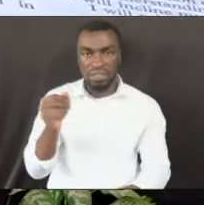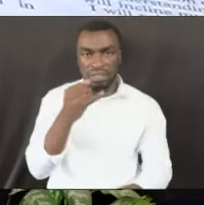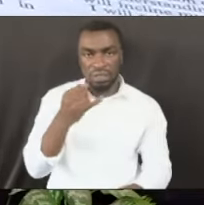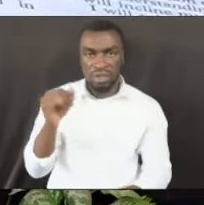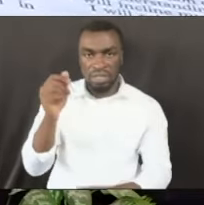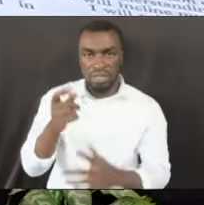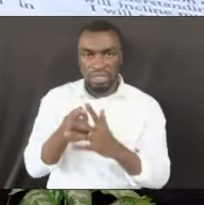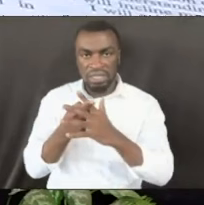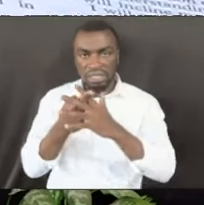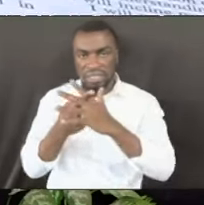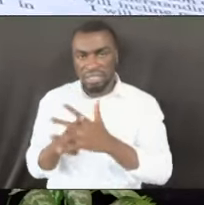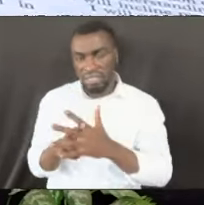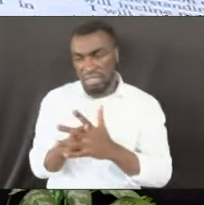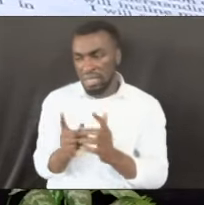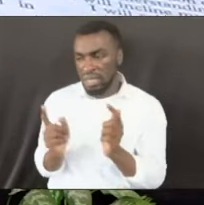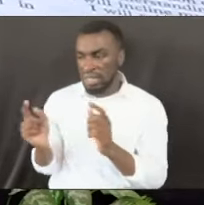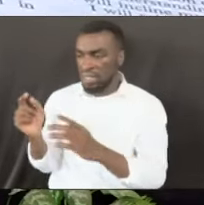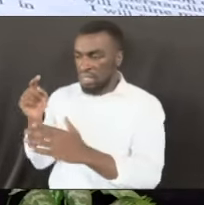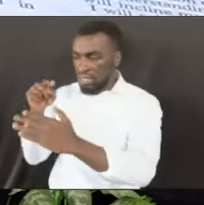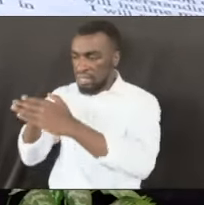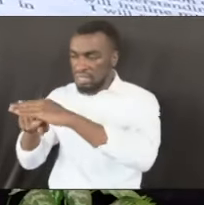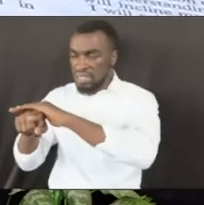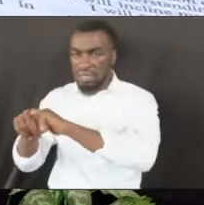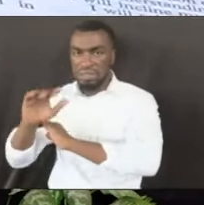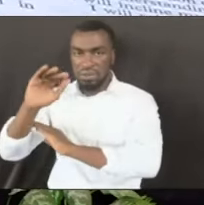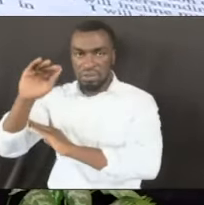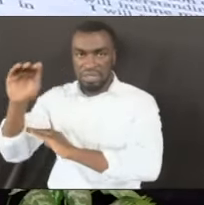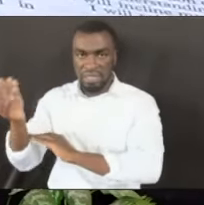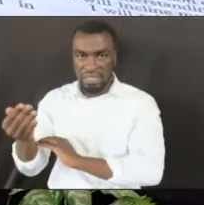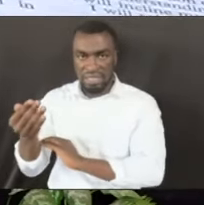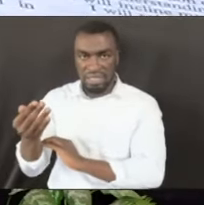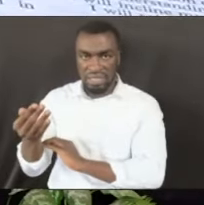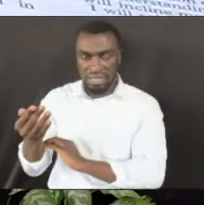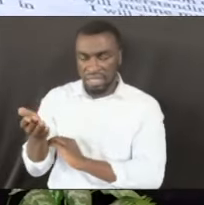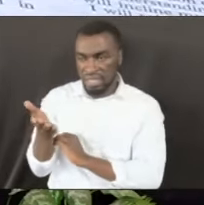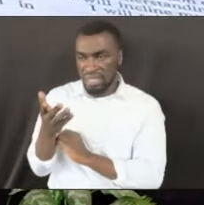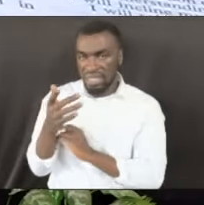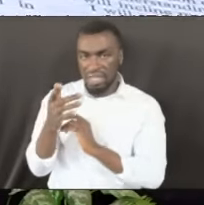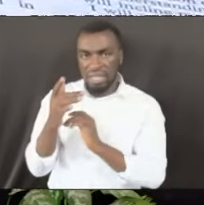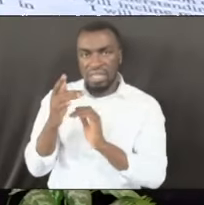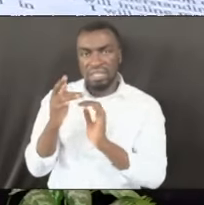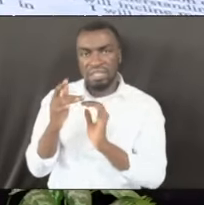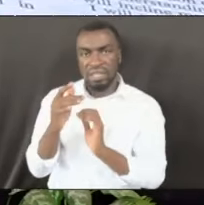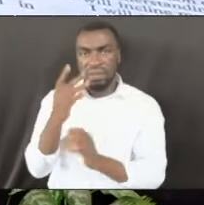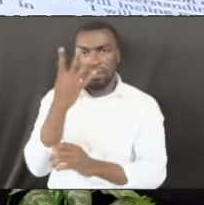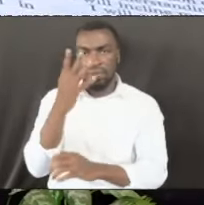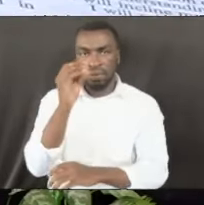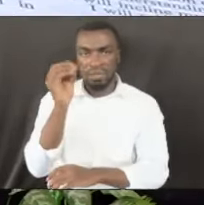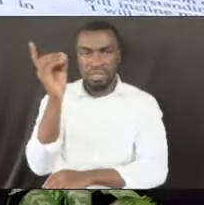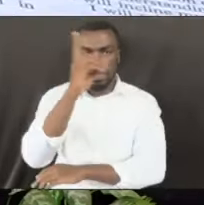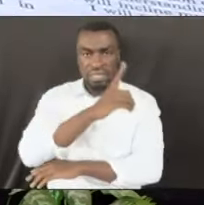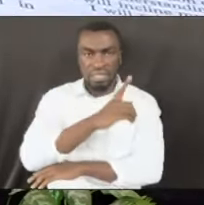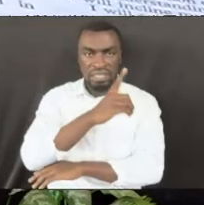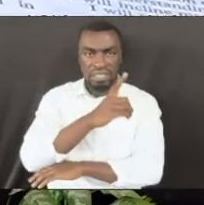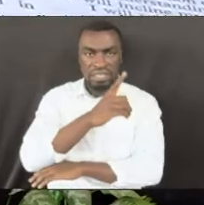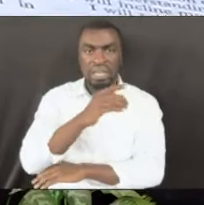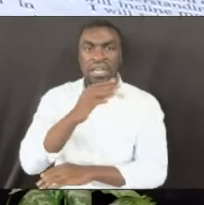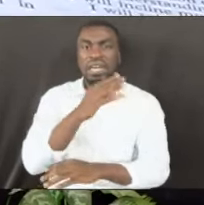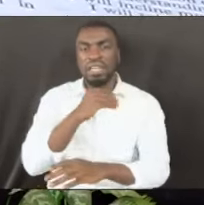to enter to the city from the first day. Then he cried and said, 40 days and Nineveh shall be